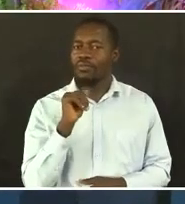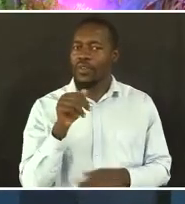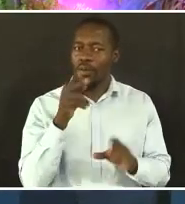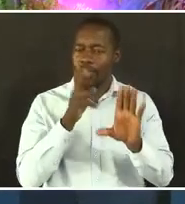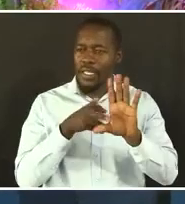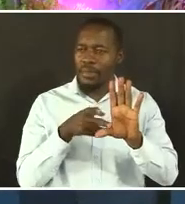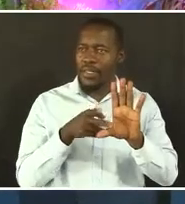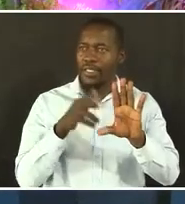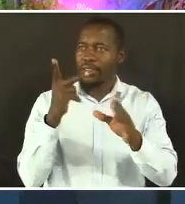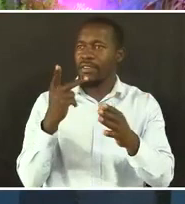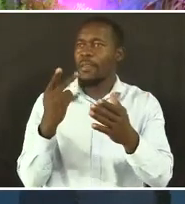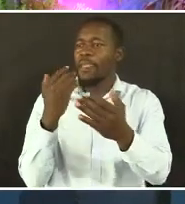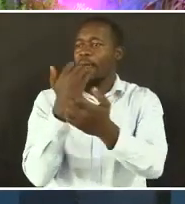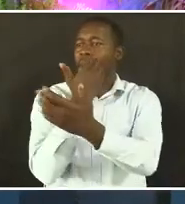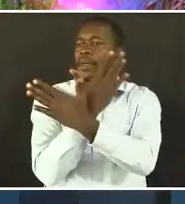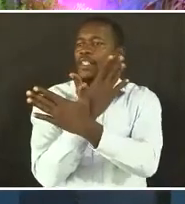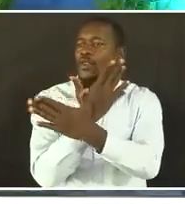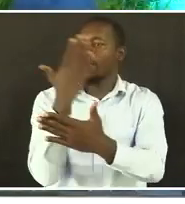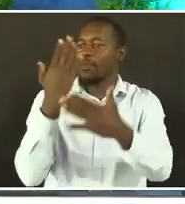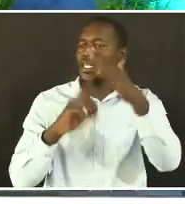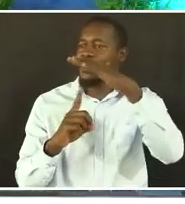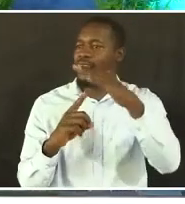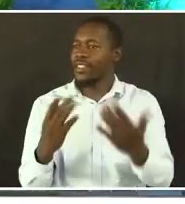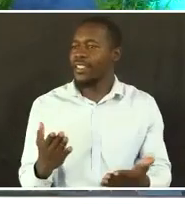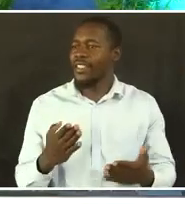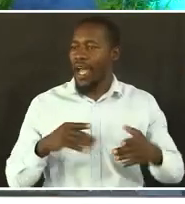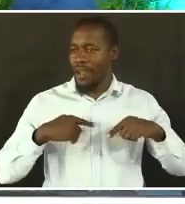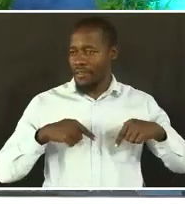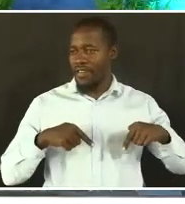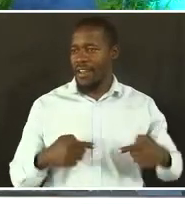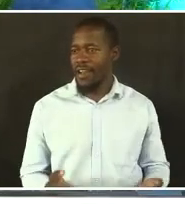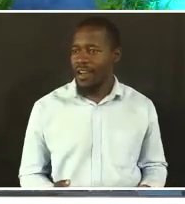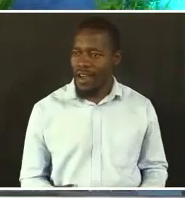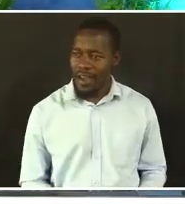And that's why I asked you, how many of you can talk?